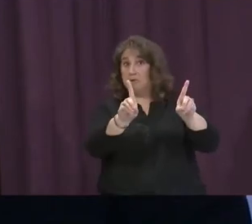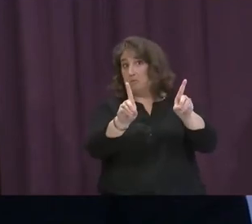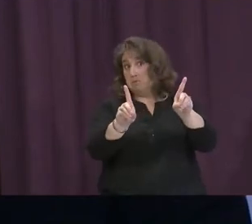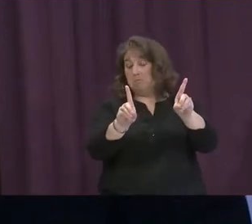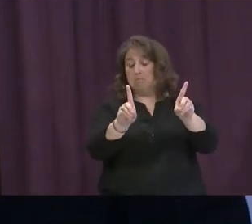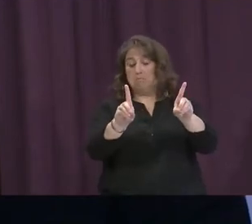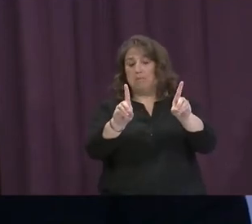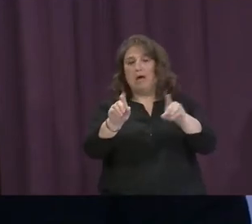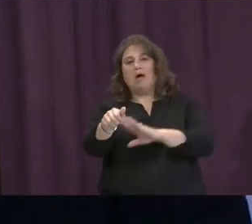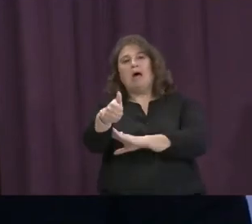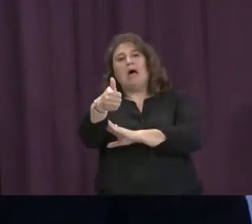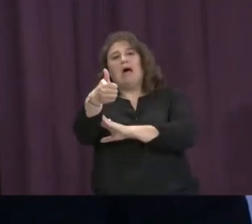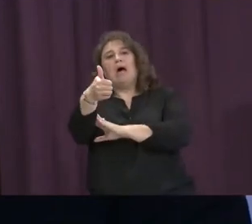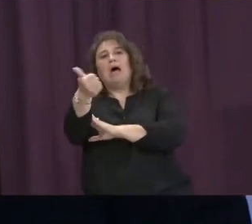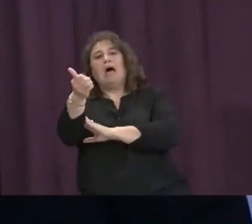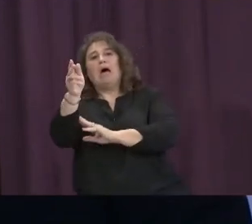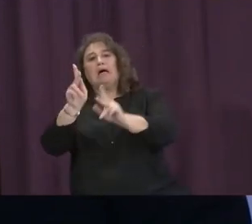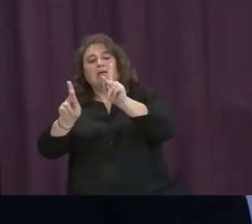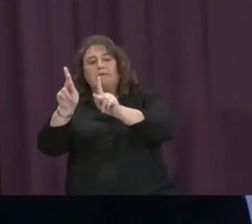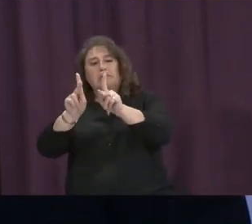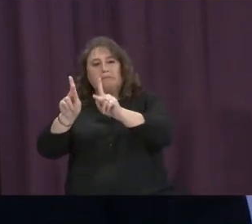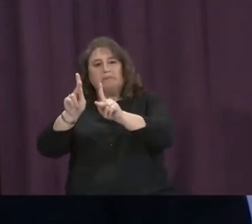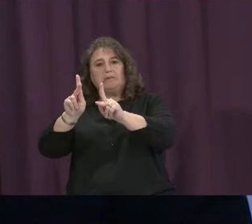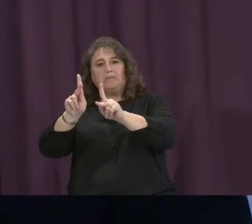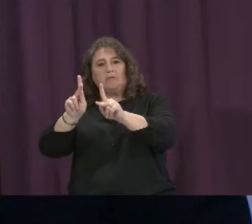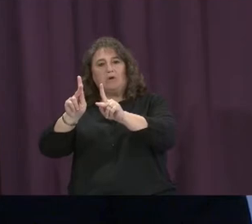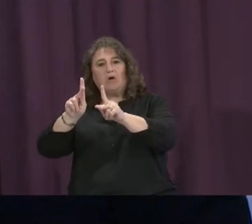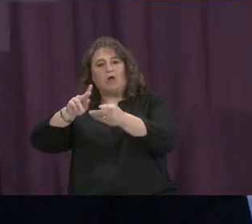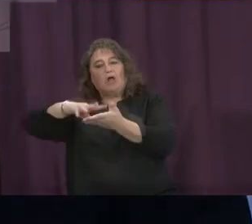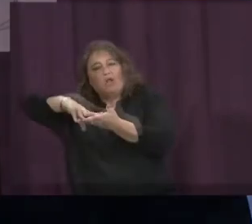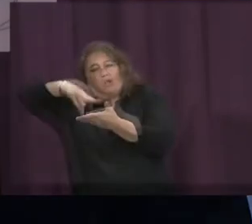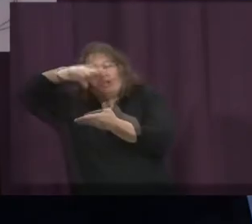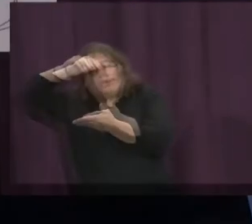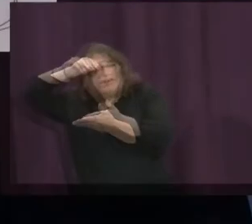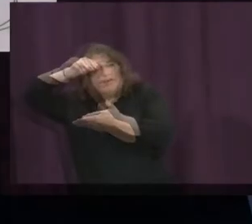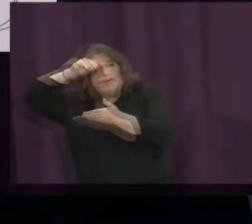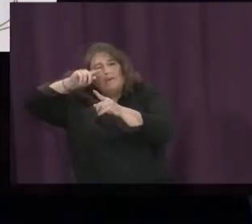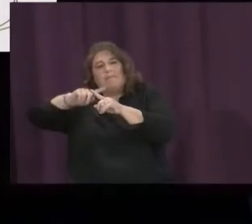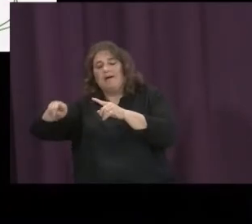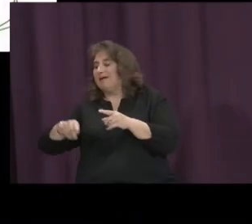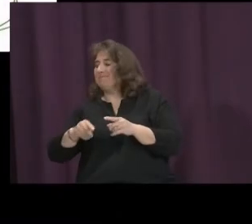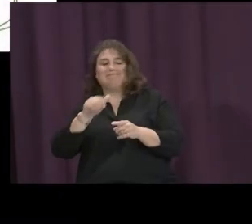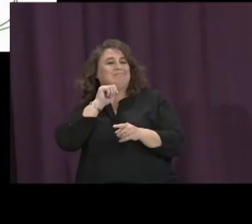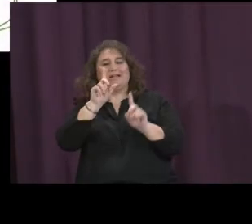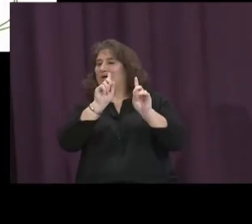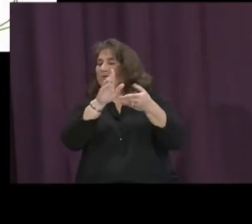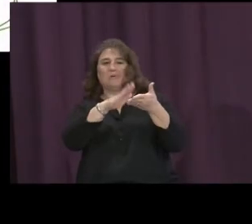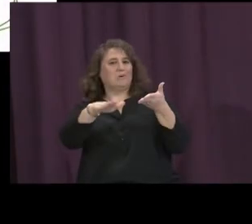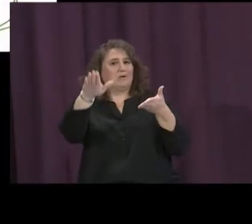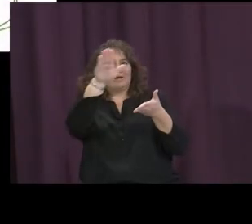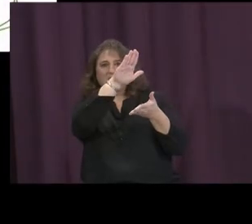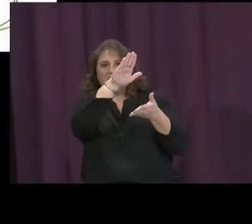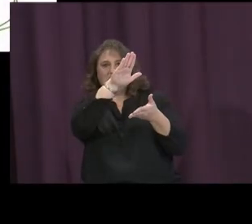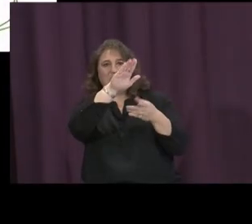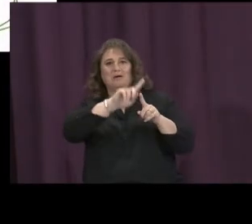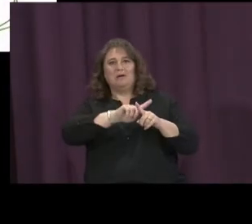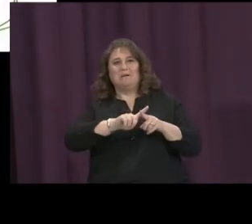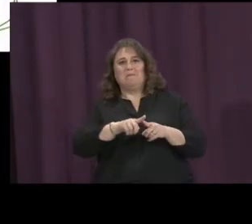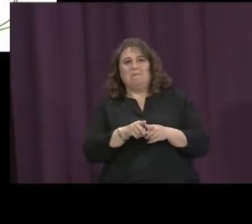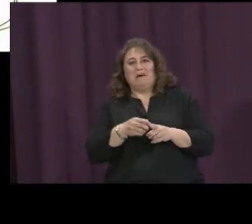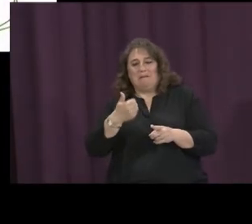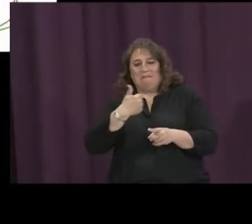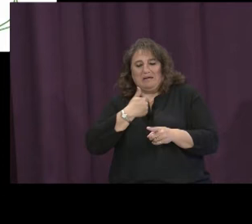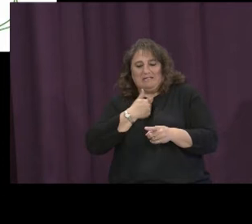Mm-hmm. And sometimes people seek out different ways to learn the same information. Yeah. And, and it's their drive, you know.